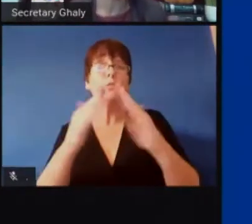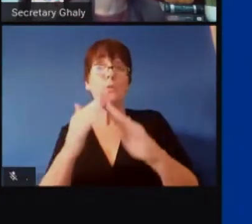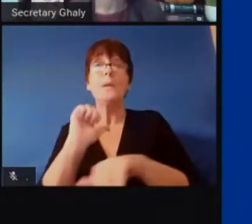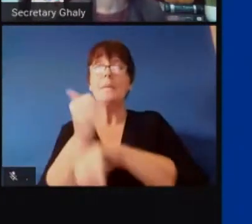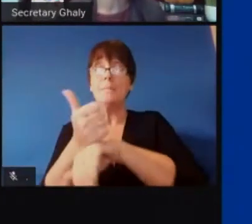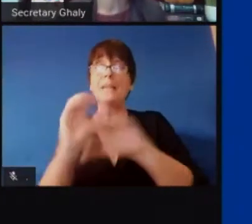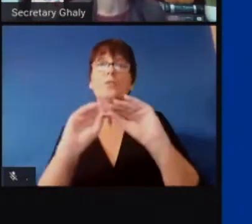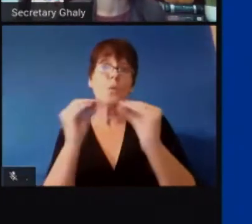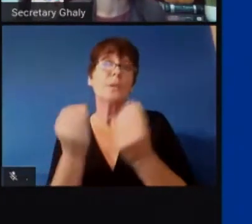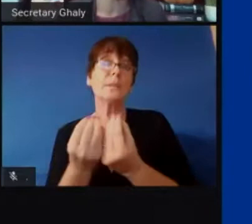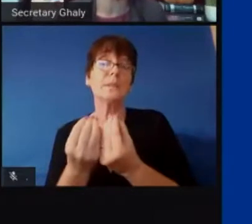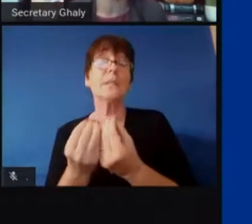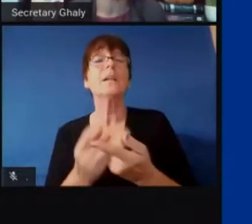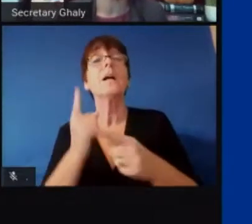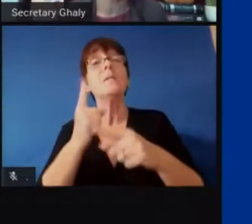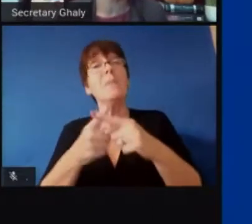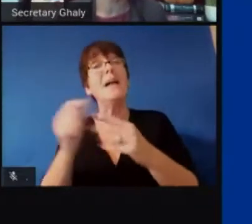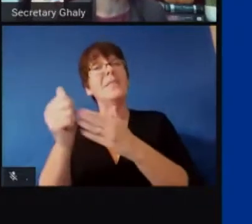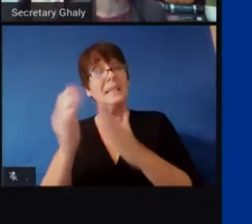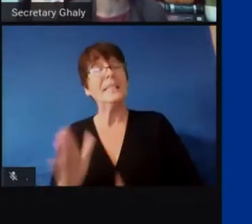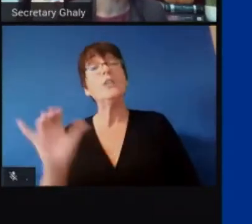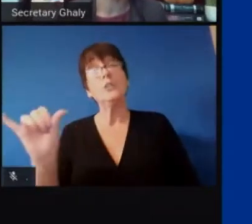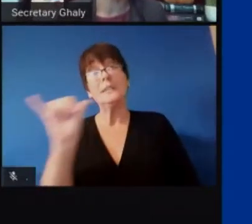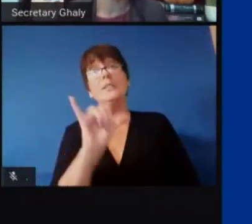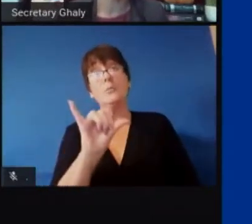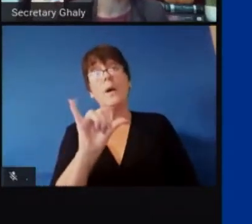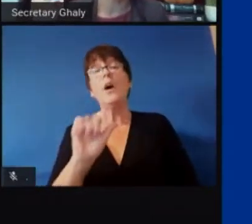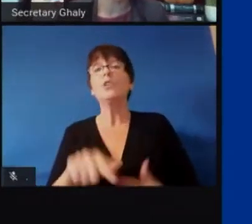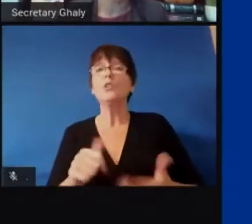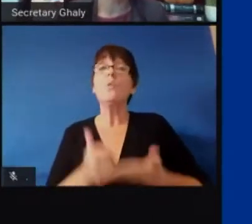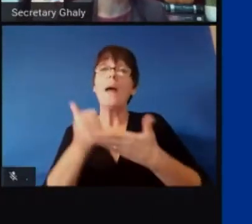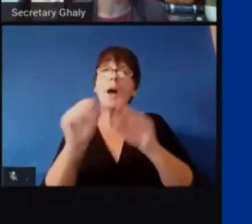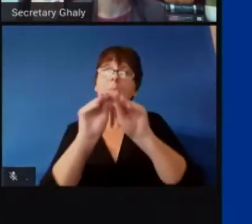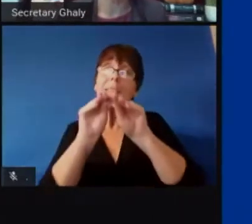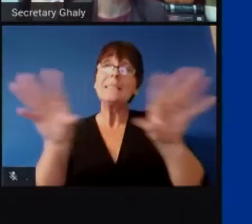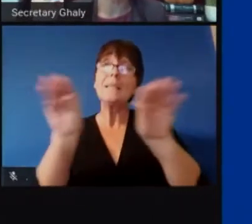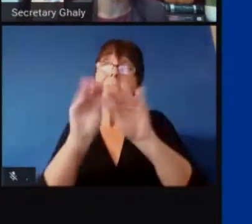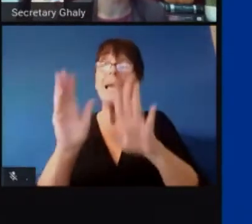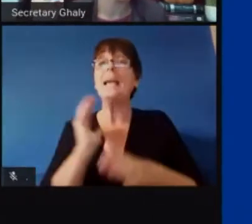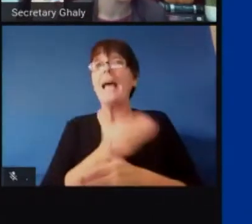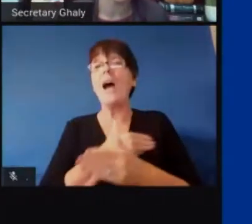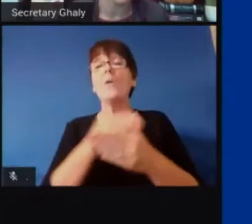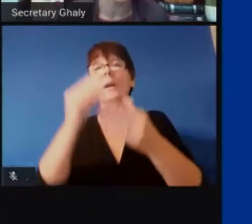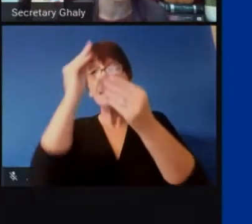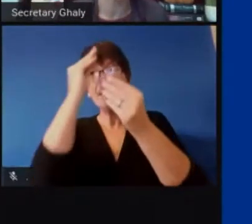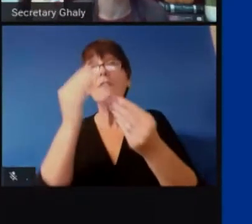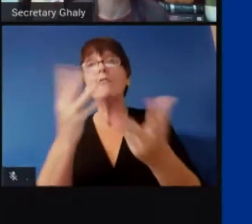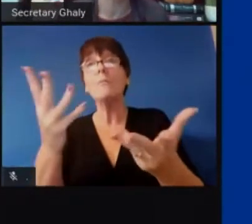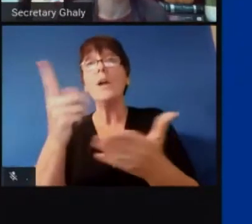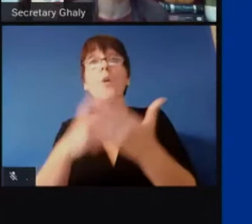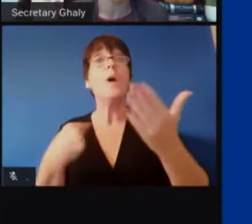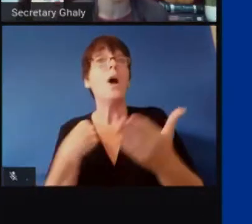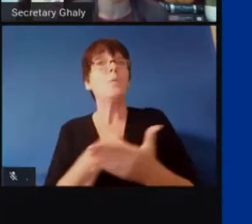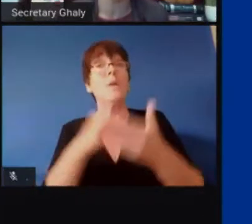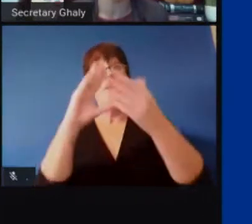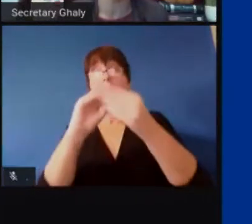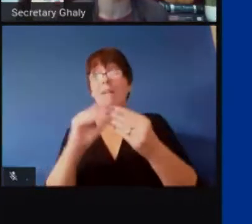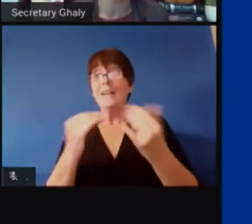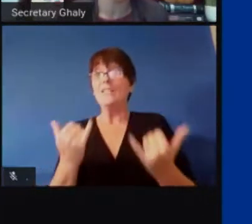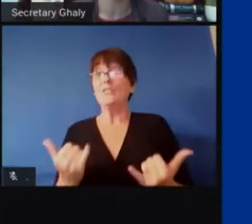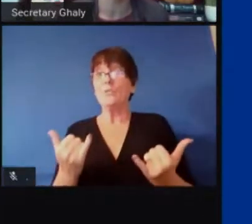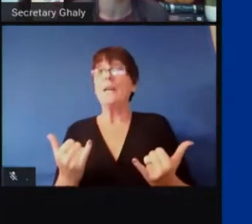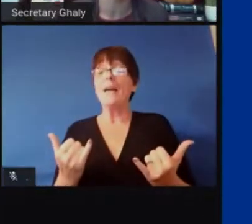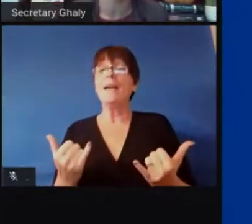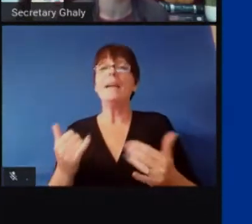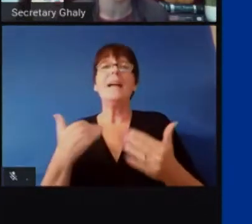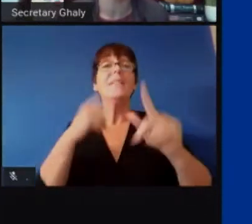organizations and also with community-based leaders to help disseminate a lot of our messages about all of which we're talking to you today around